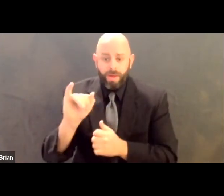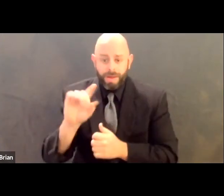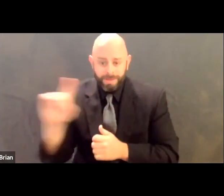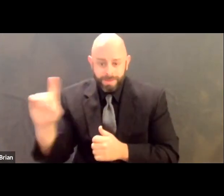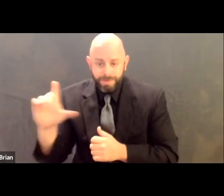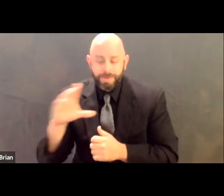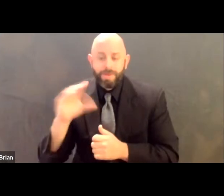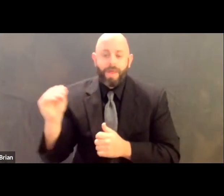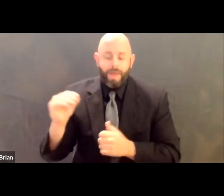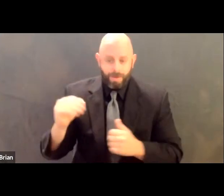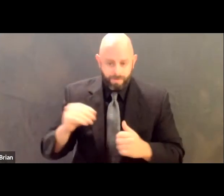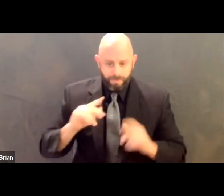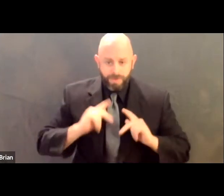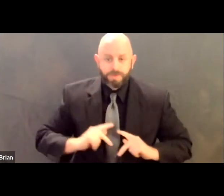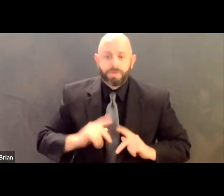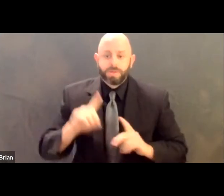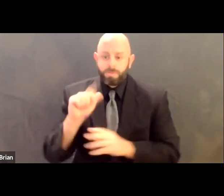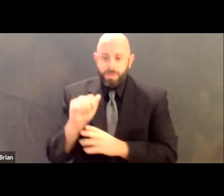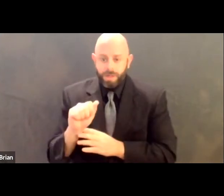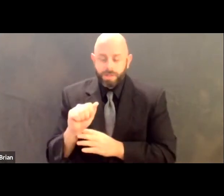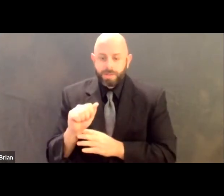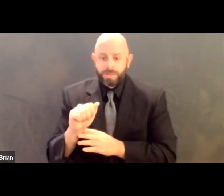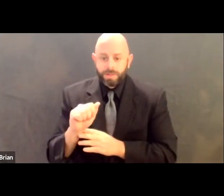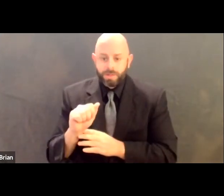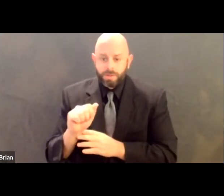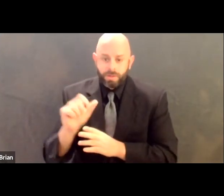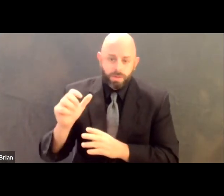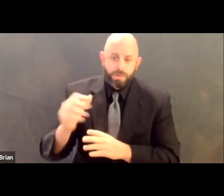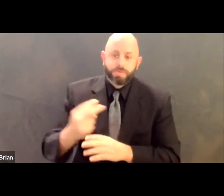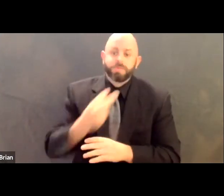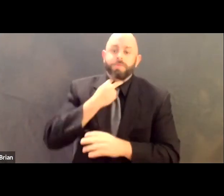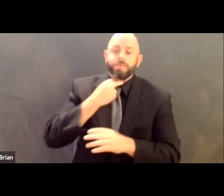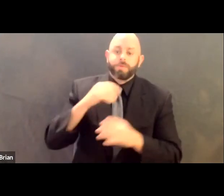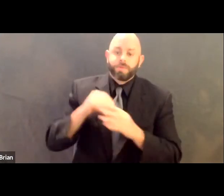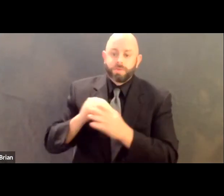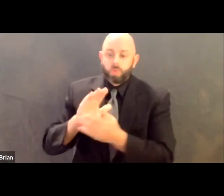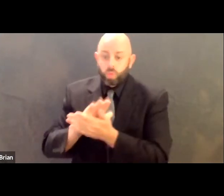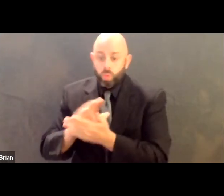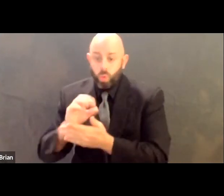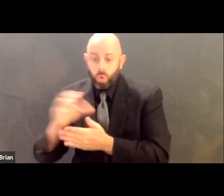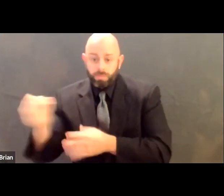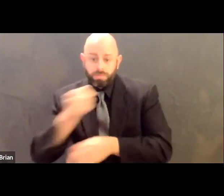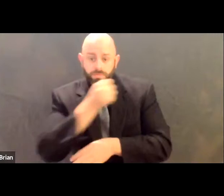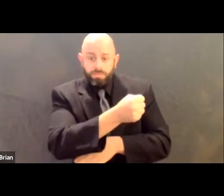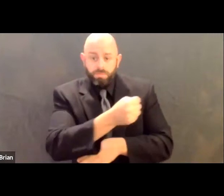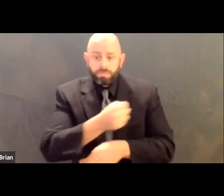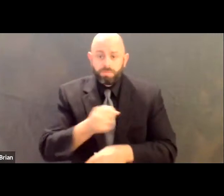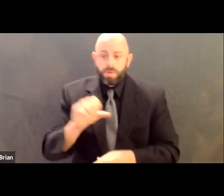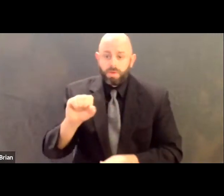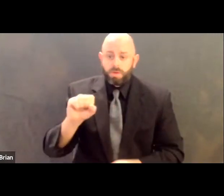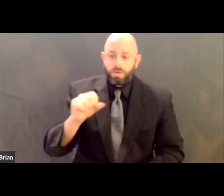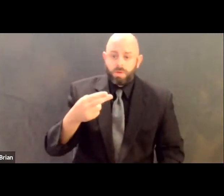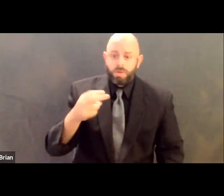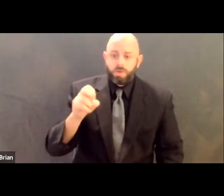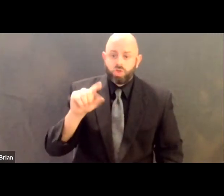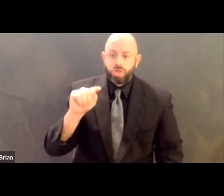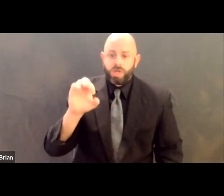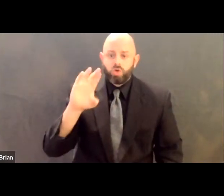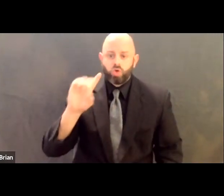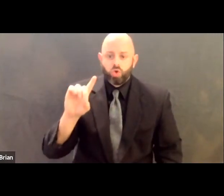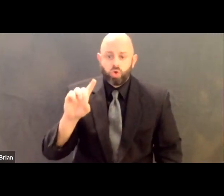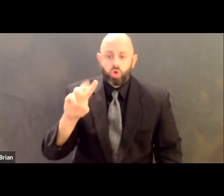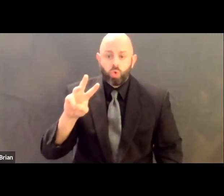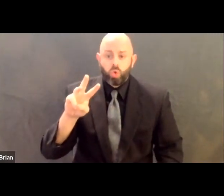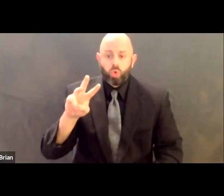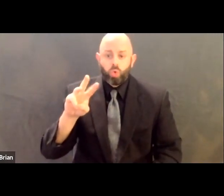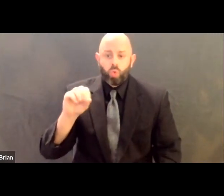disabilities from being tracked from school into sheltered workshops, where they are often paid a sub-minimum wage and given